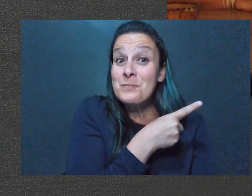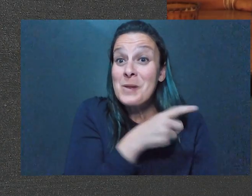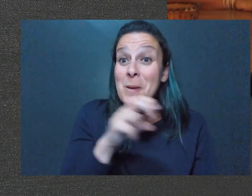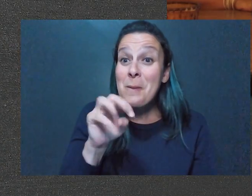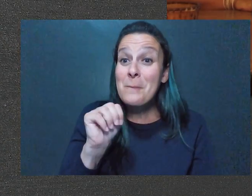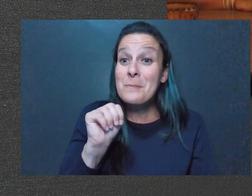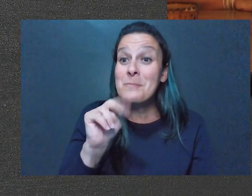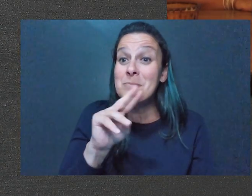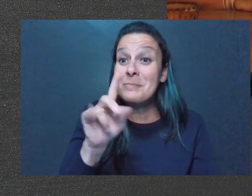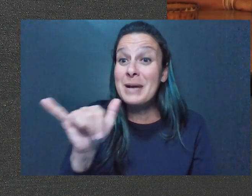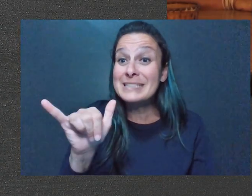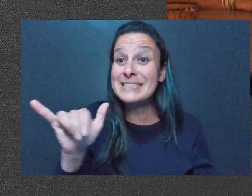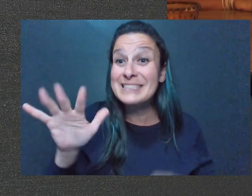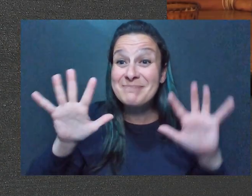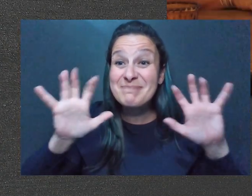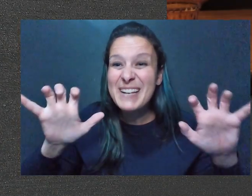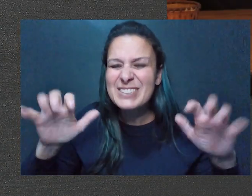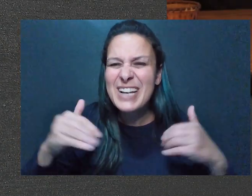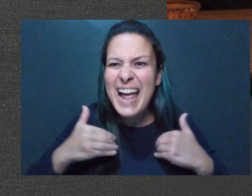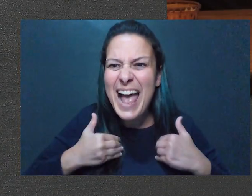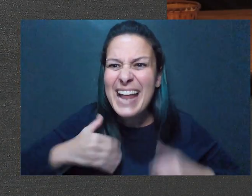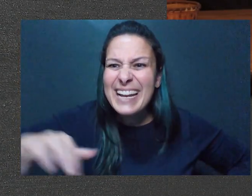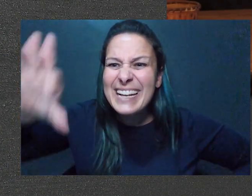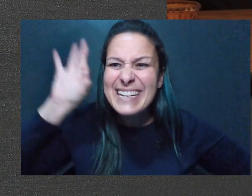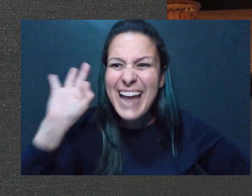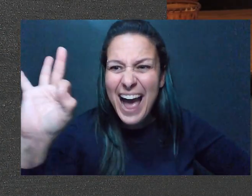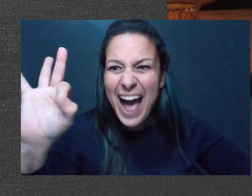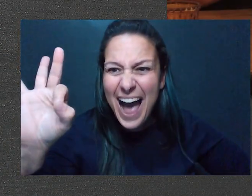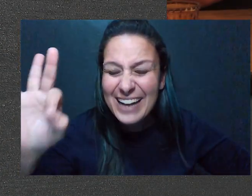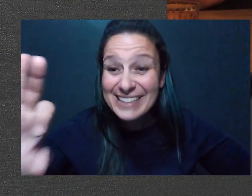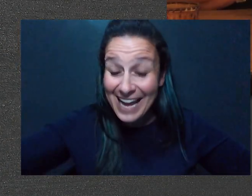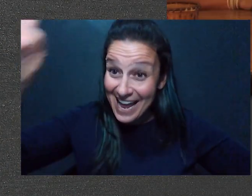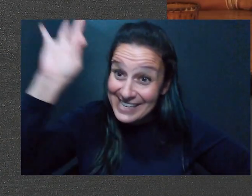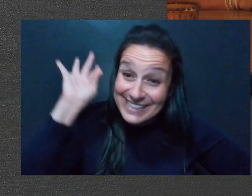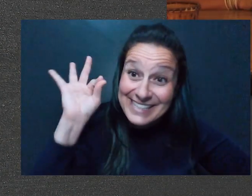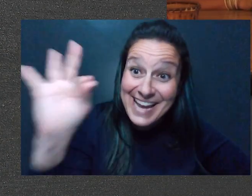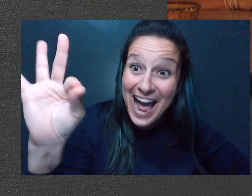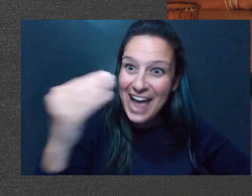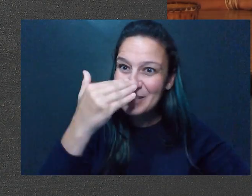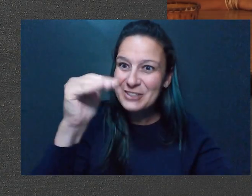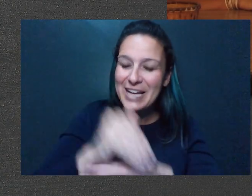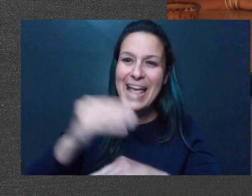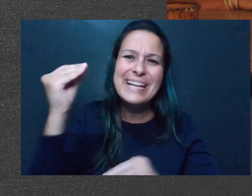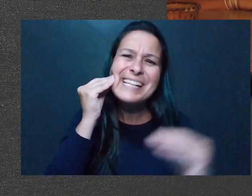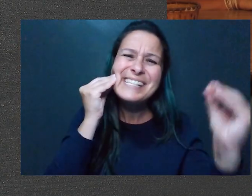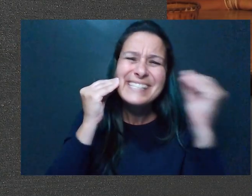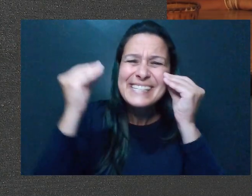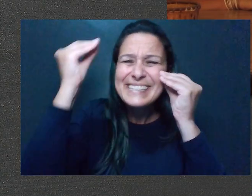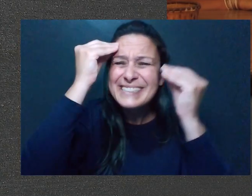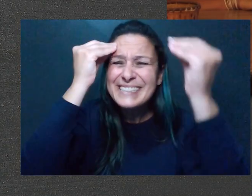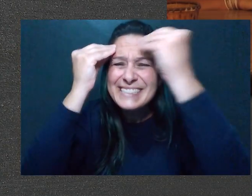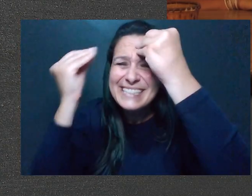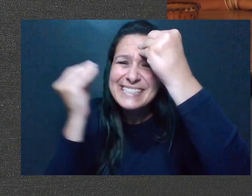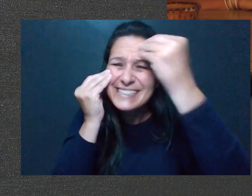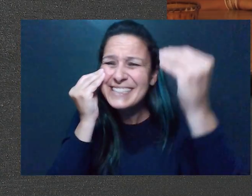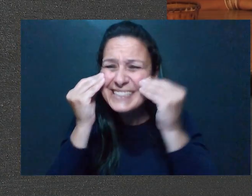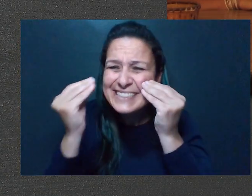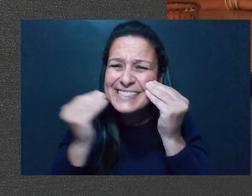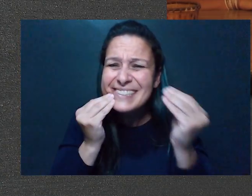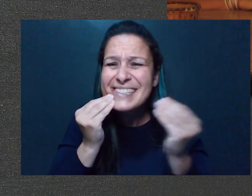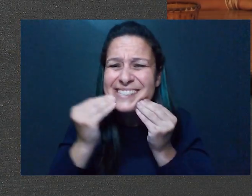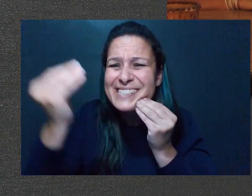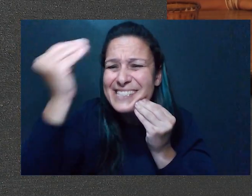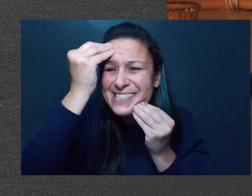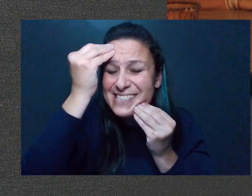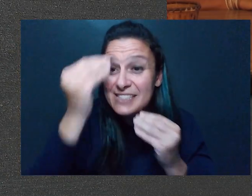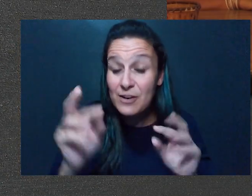Muzzy Monster had 9 good night kisses. Look at all those kisses. Let's